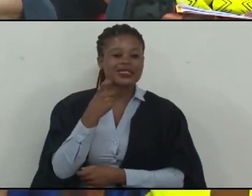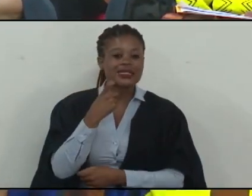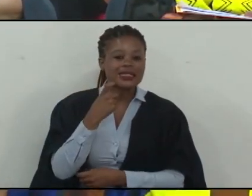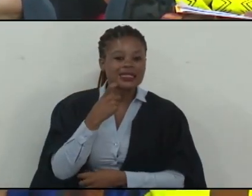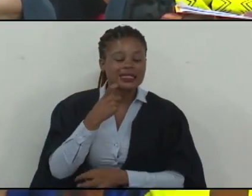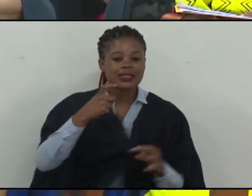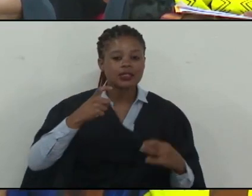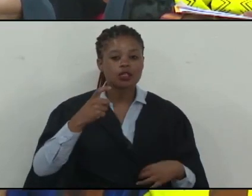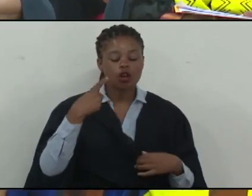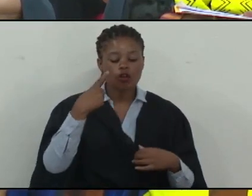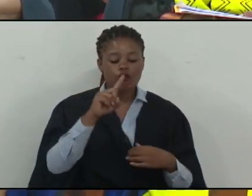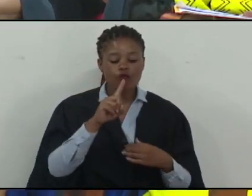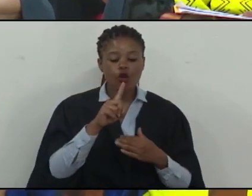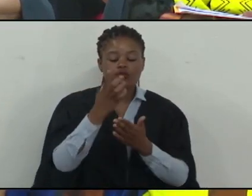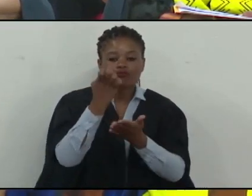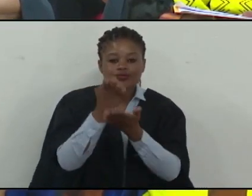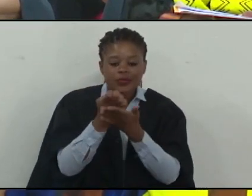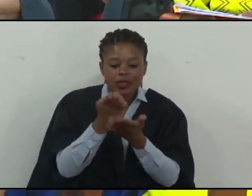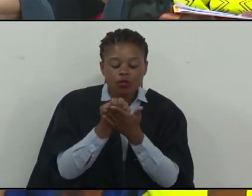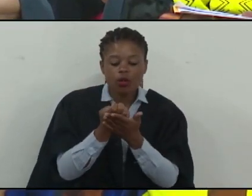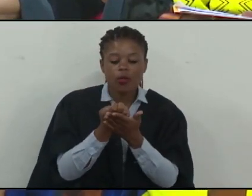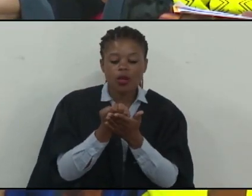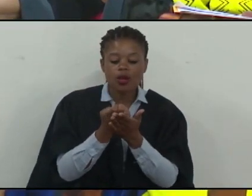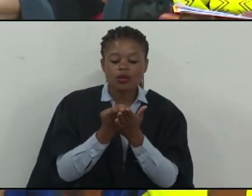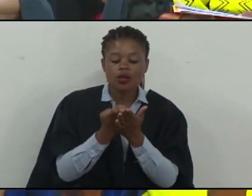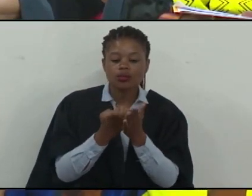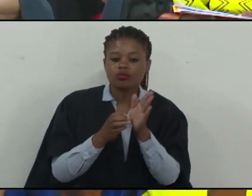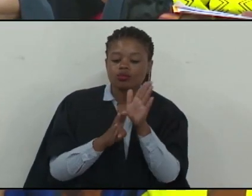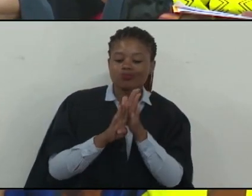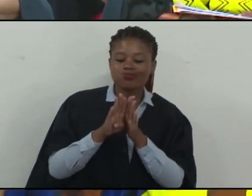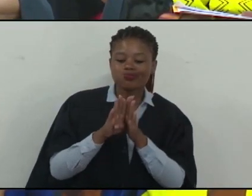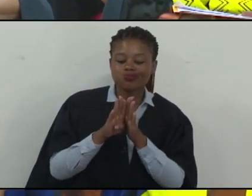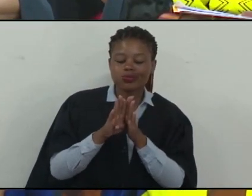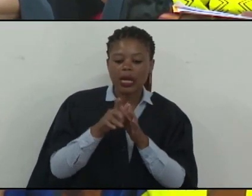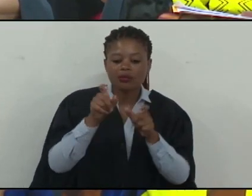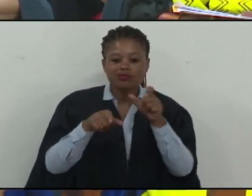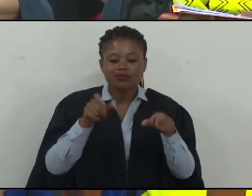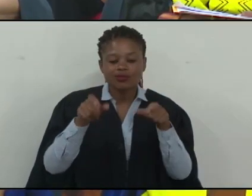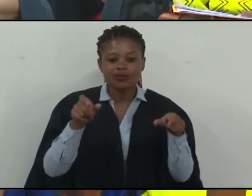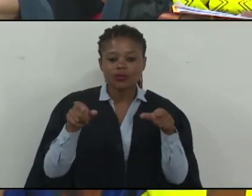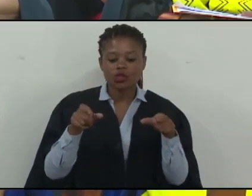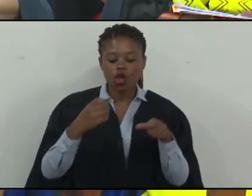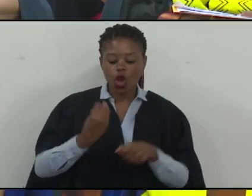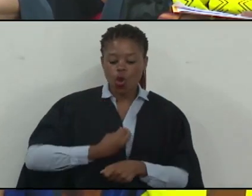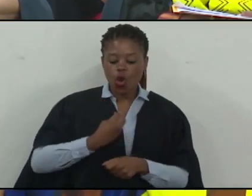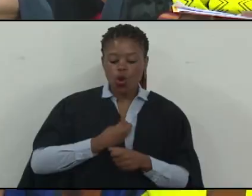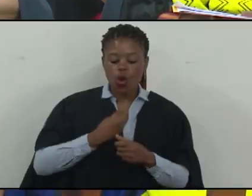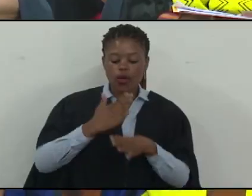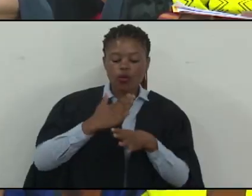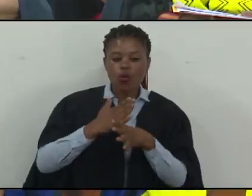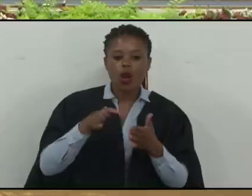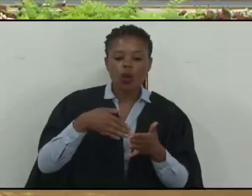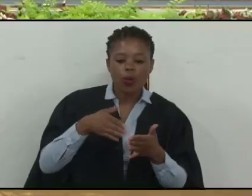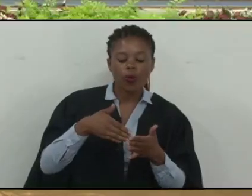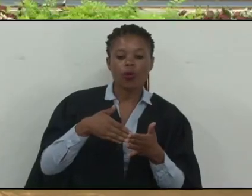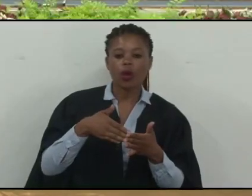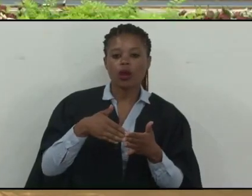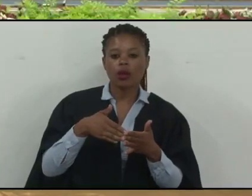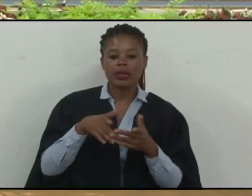to become economically productive citizens. Youth unemployment,